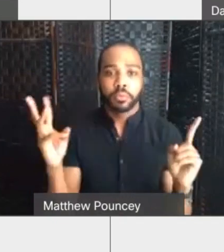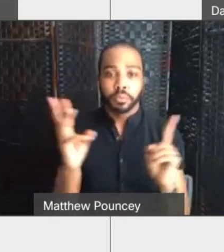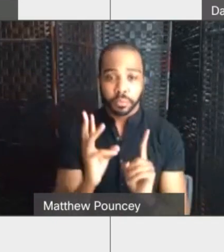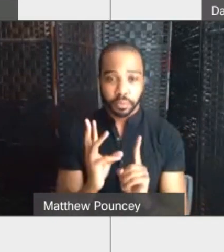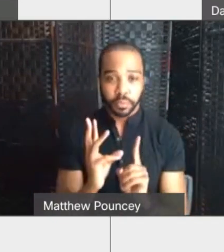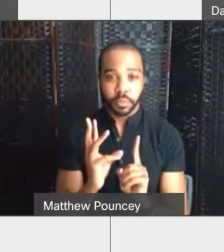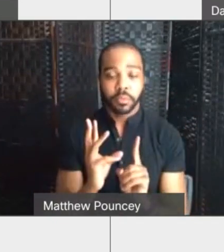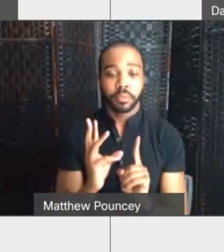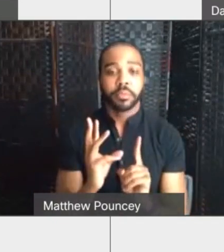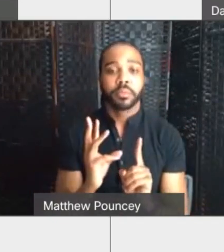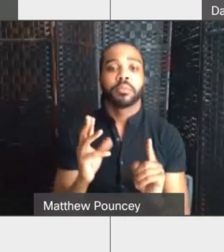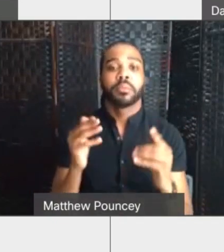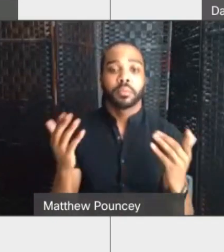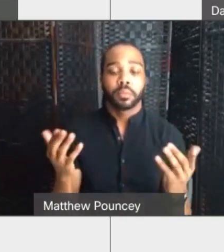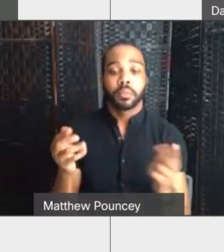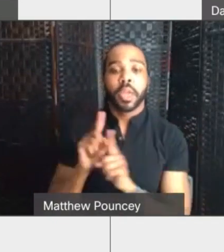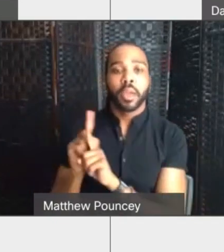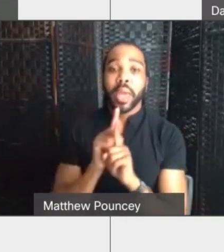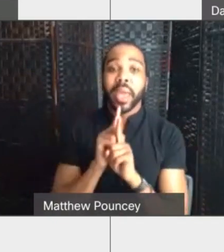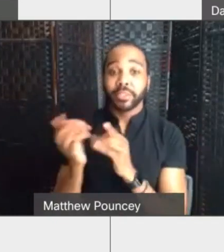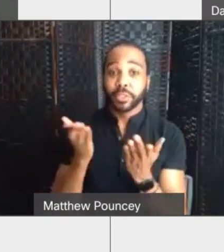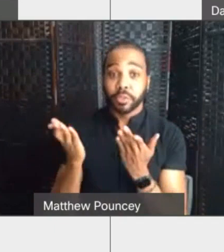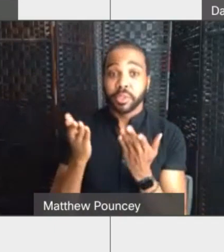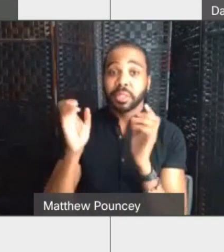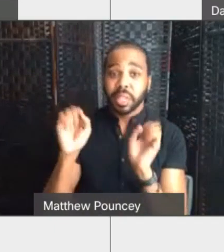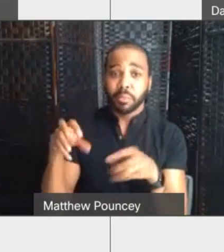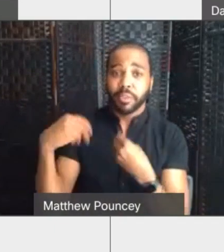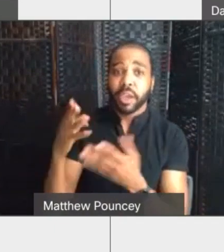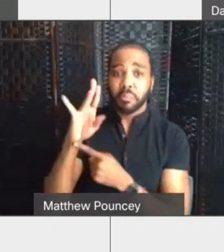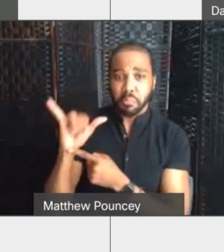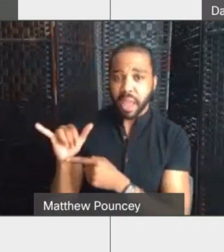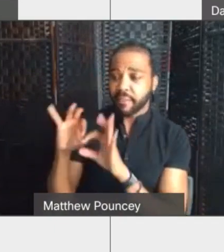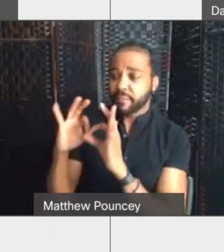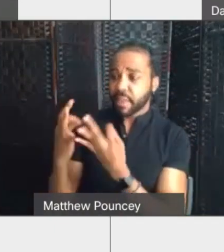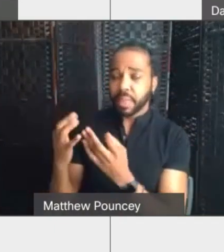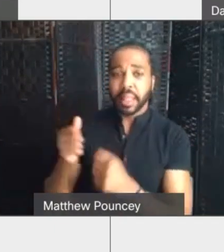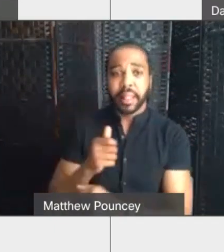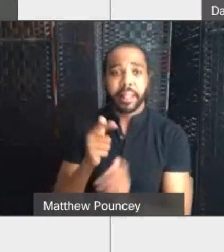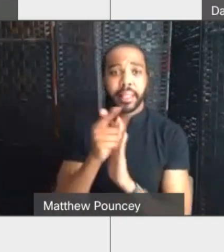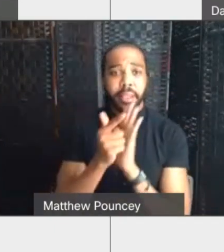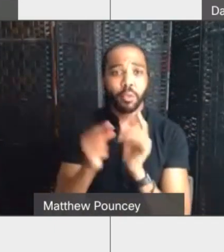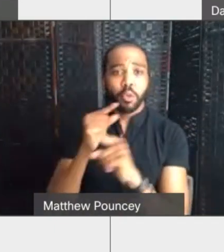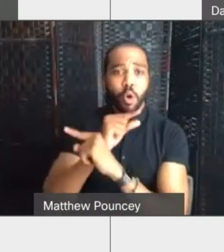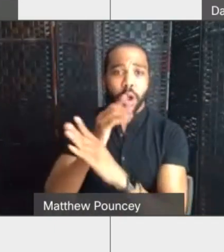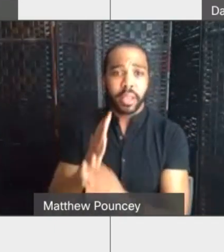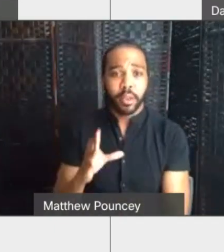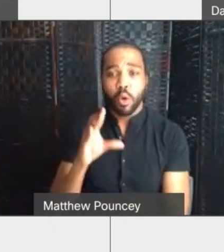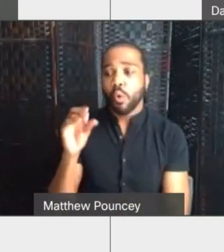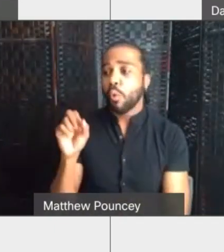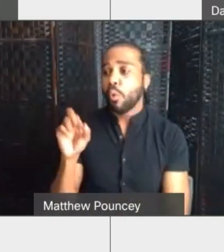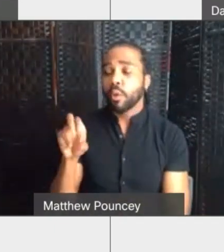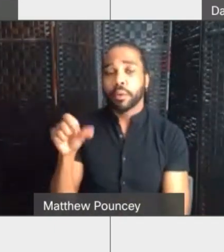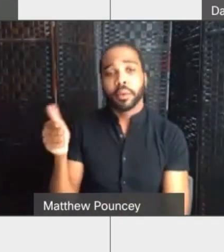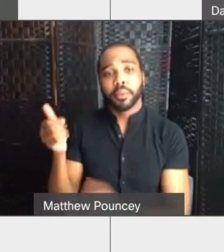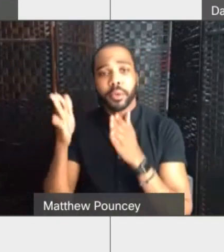Companion services may be rendered by the person's relative, legal guardian, or person who is otherwise legally responsible for the